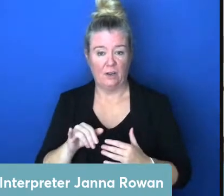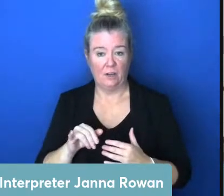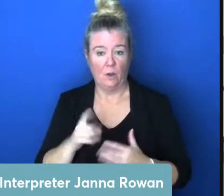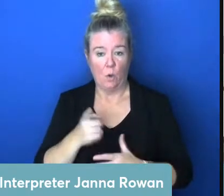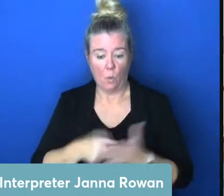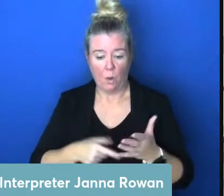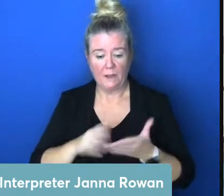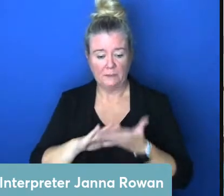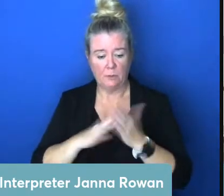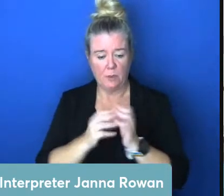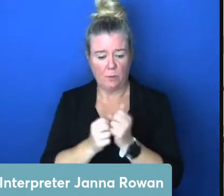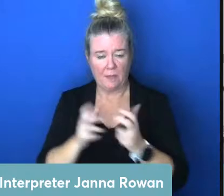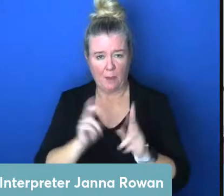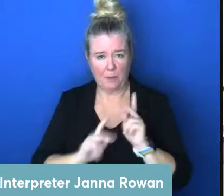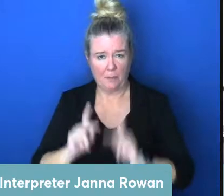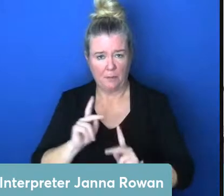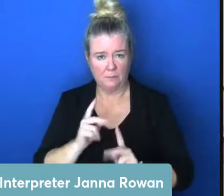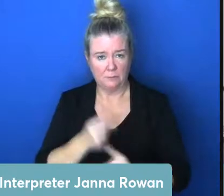is community without people, right?